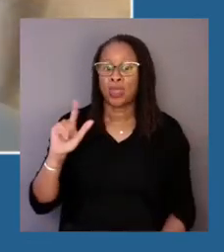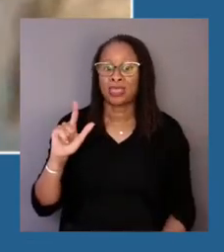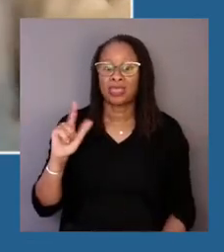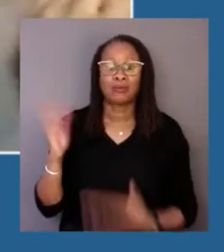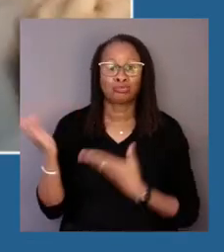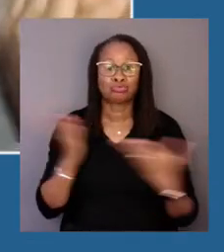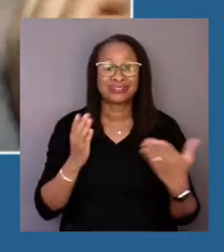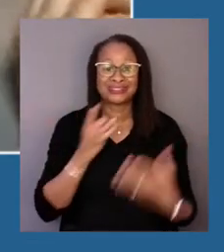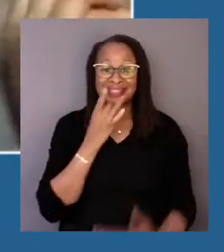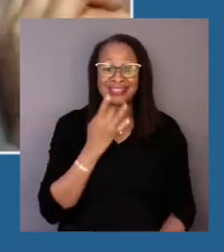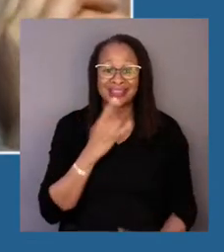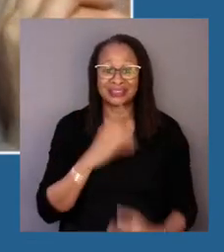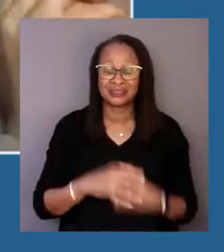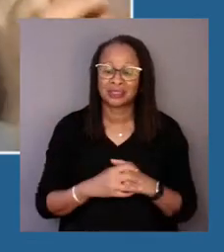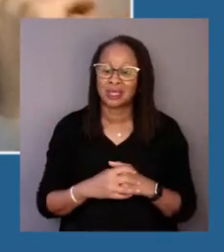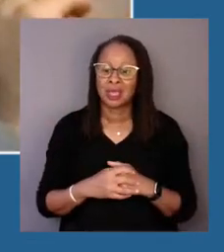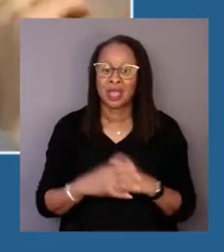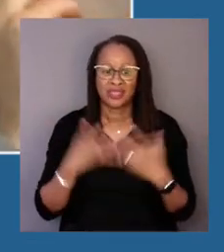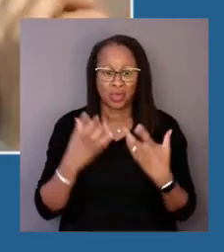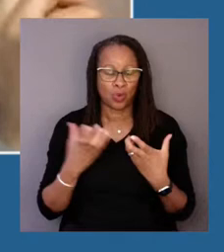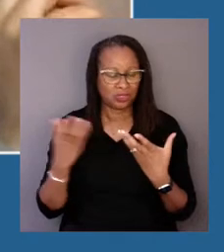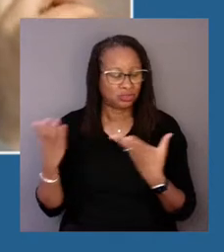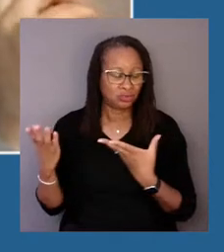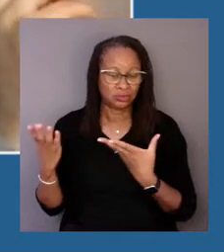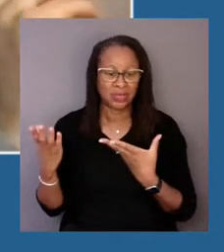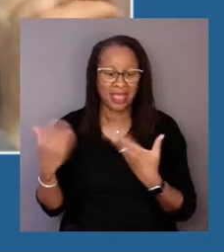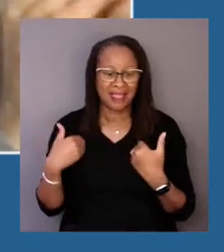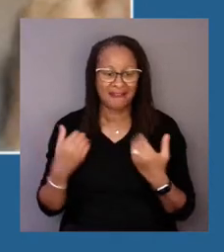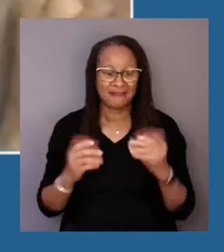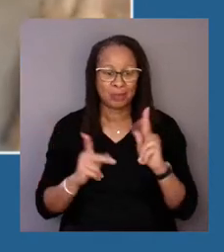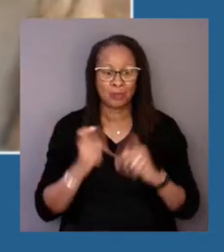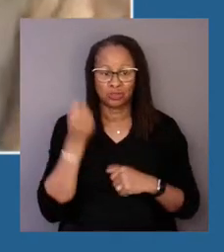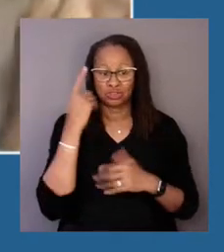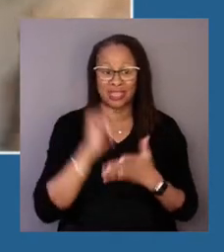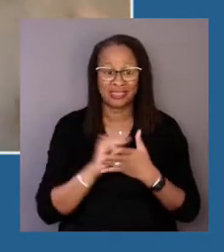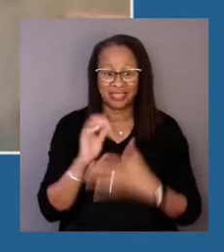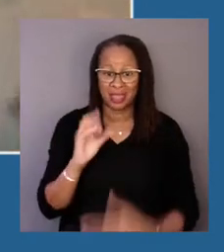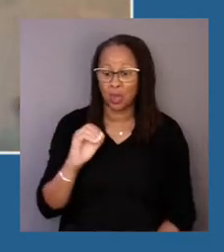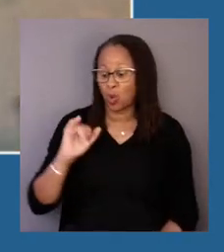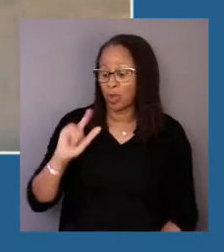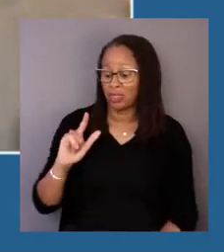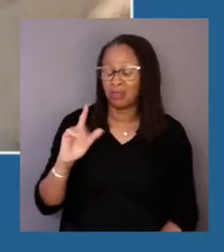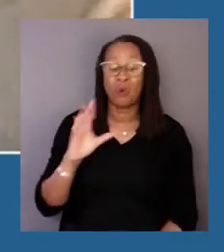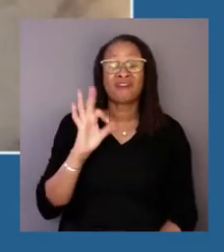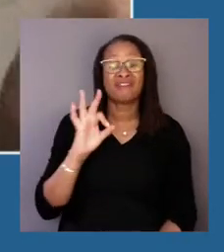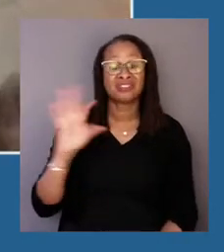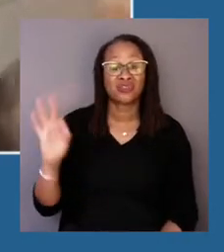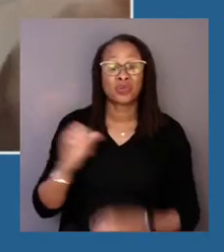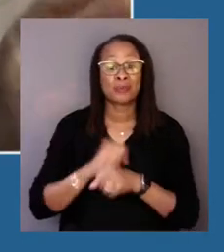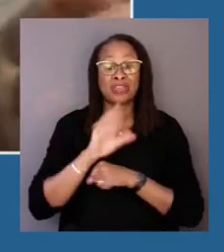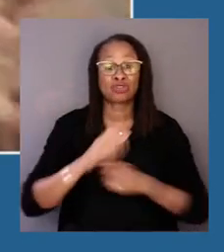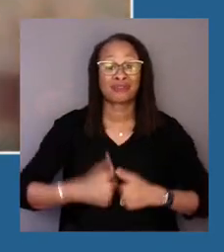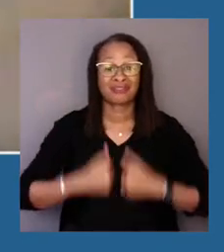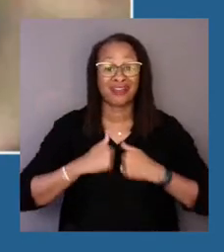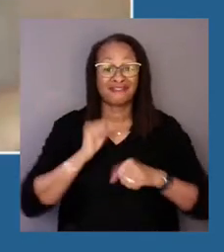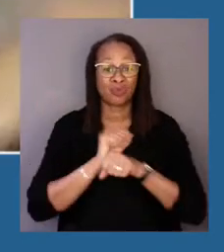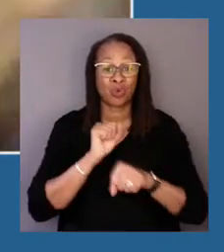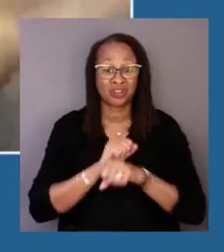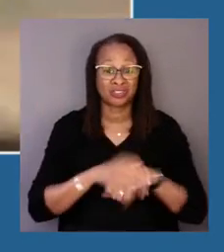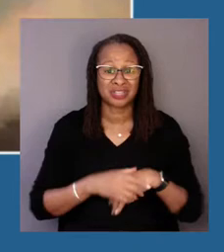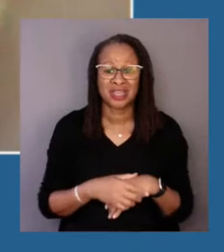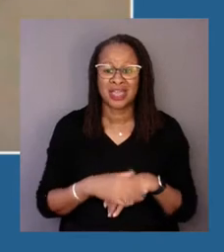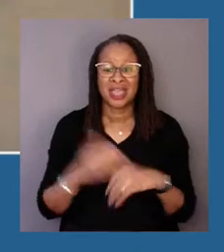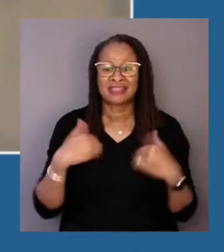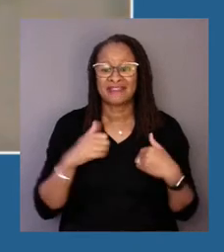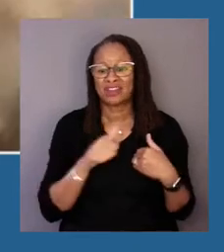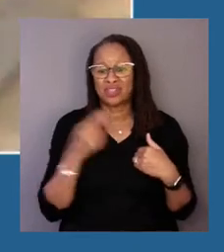they really wanted to bring home the fact that fossil fuels like make your life work. And so there's like this one and they have another one